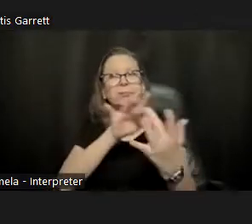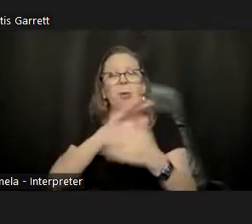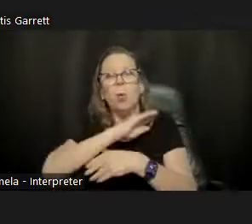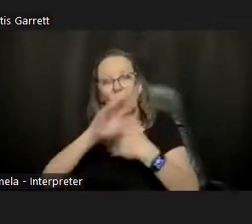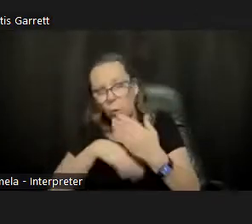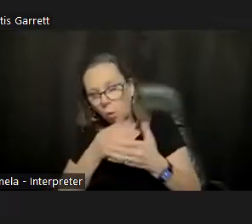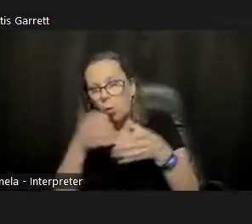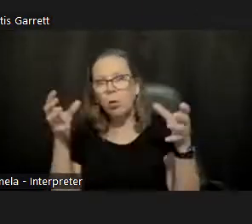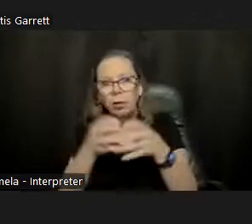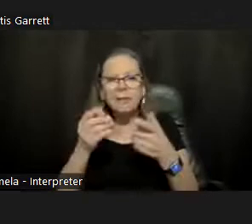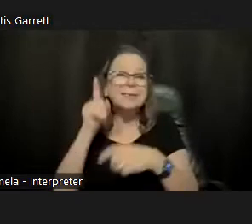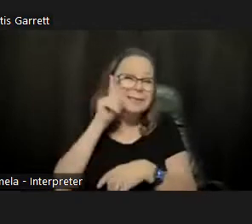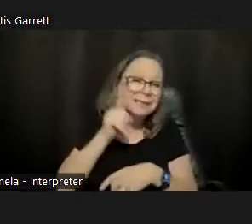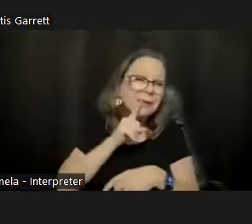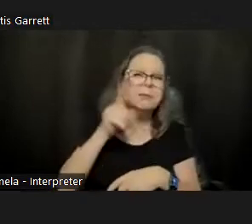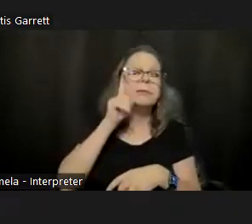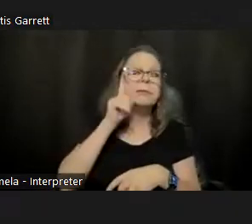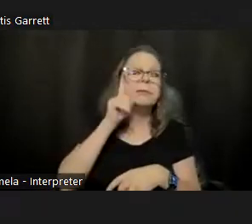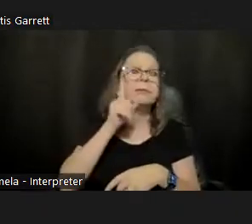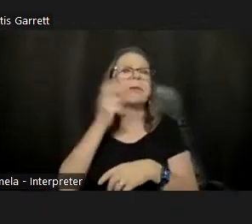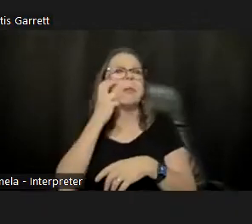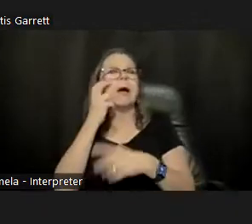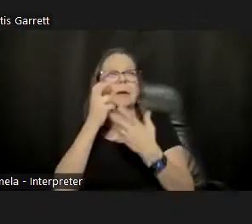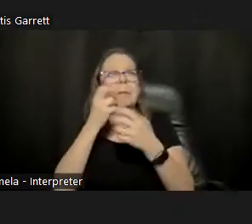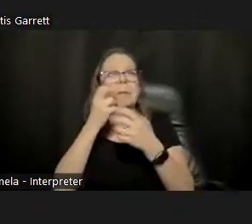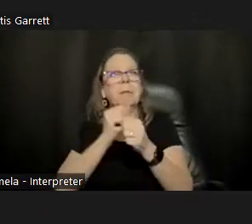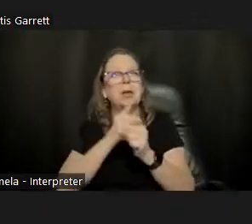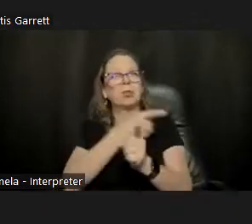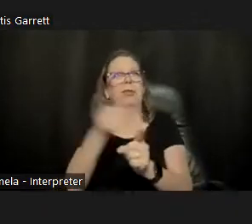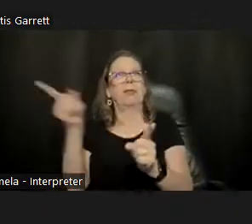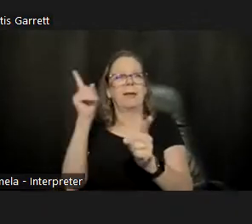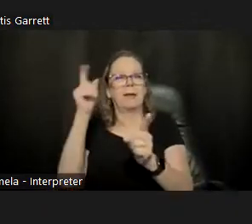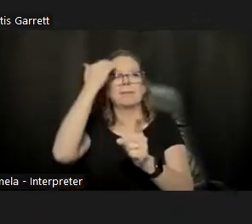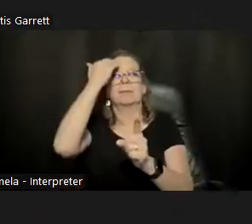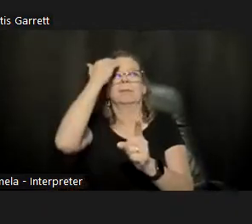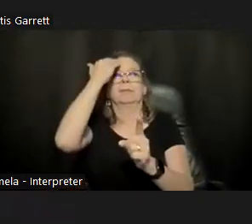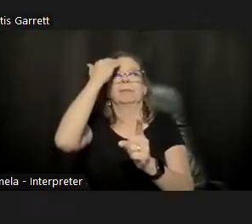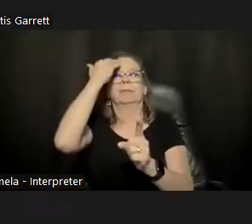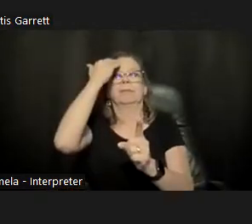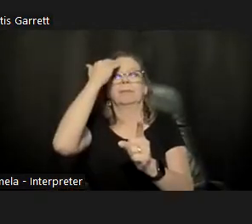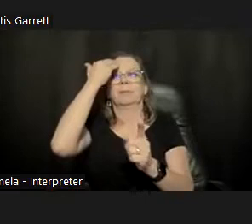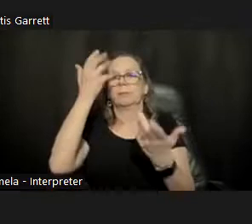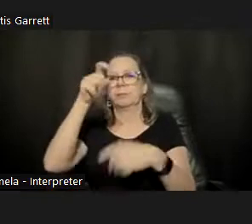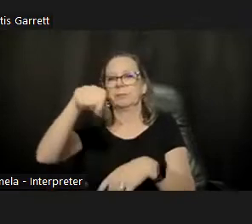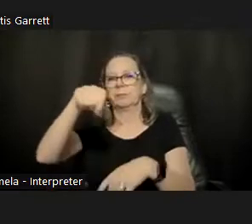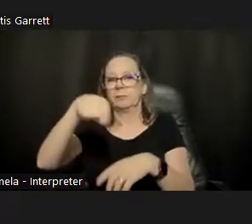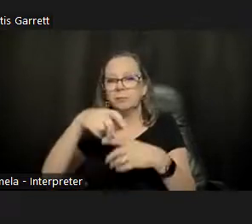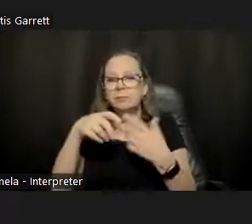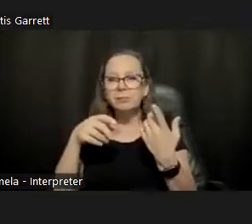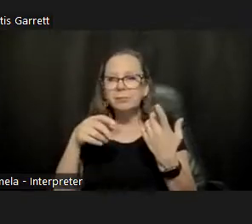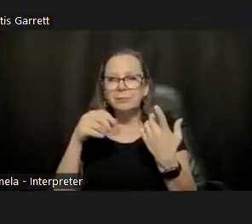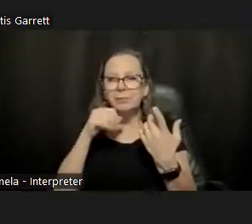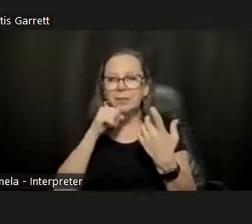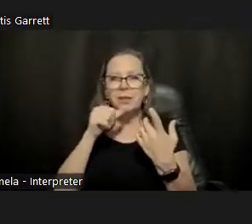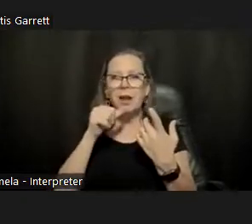deaf, blind, etc., making sure that they're getting the warnings that they need and are not being put in